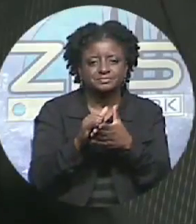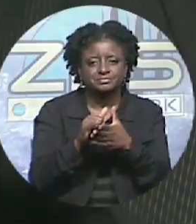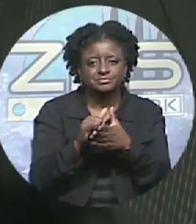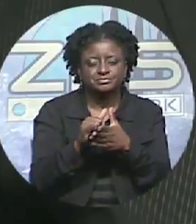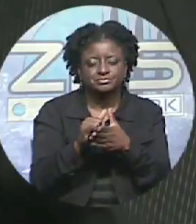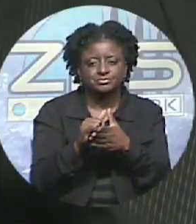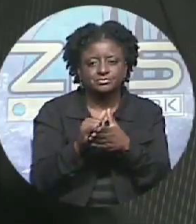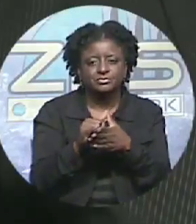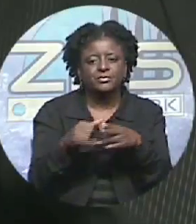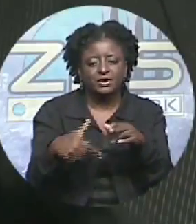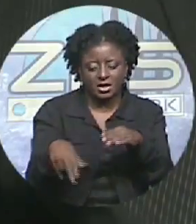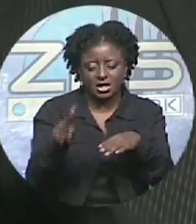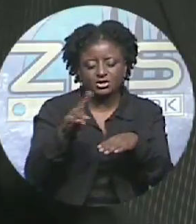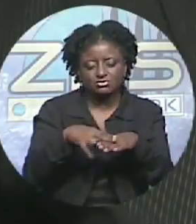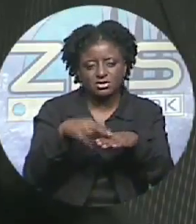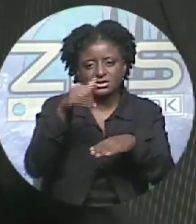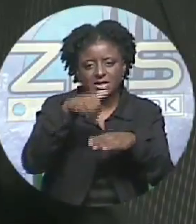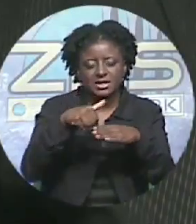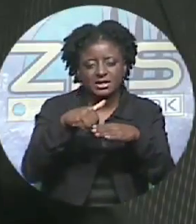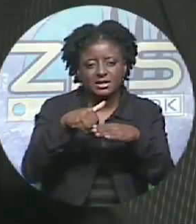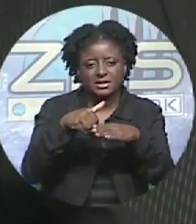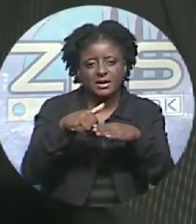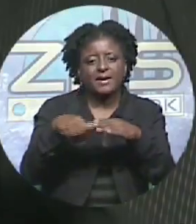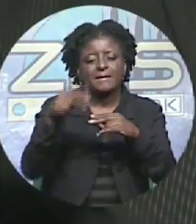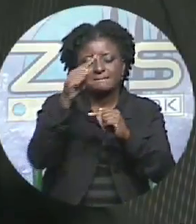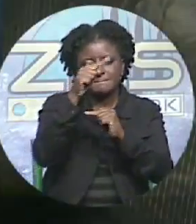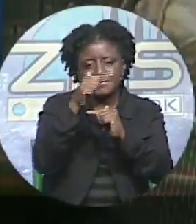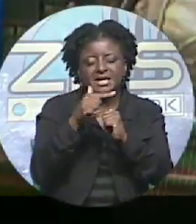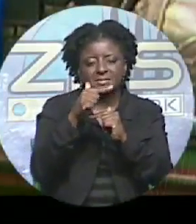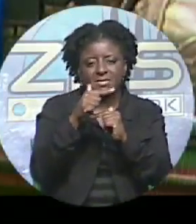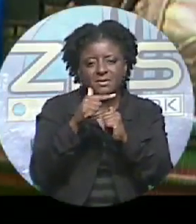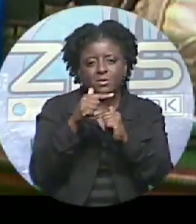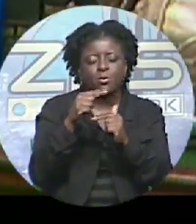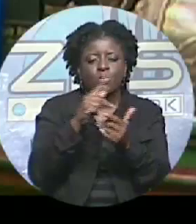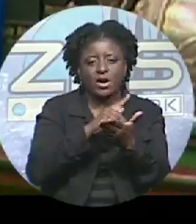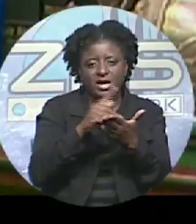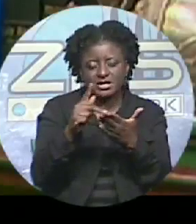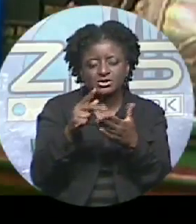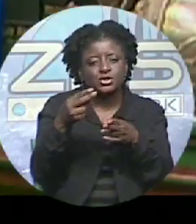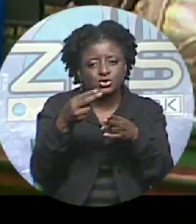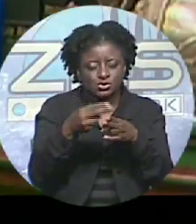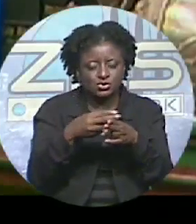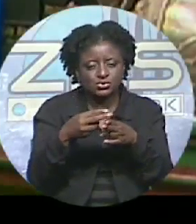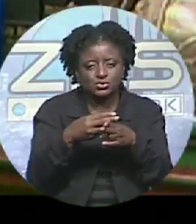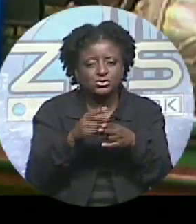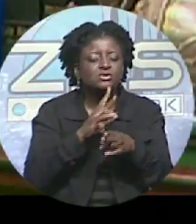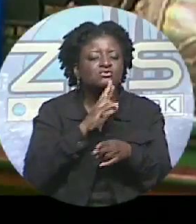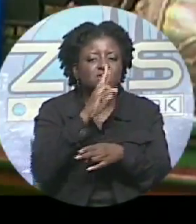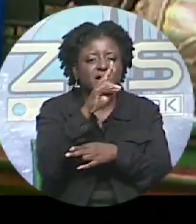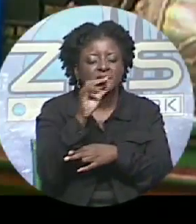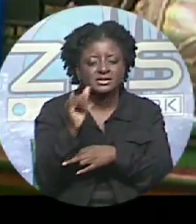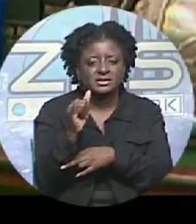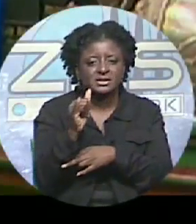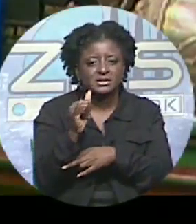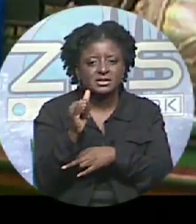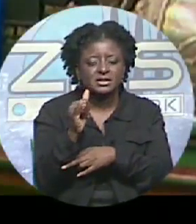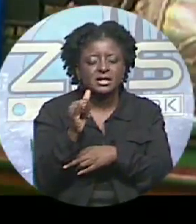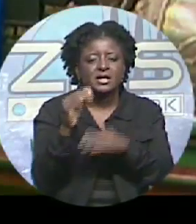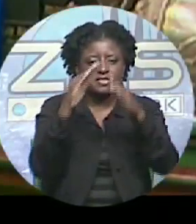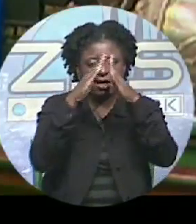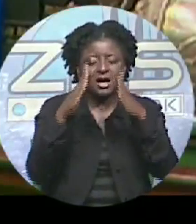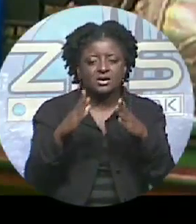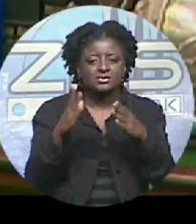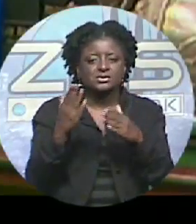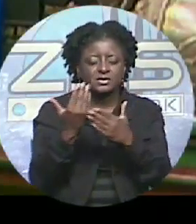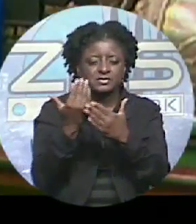The increase in minimum wage is closer to becoming a reality. Members of the House of Assembly passed a resolution last night to amend the Minimum Wage